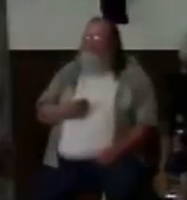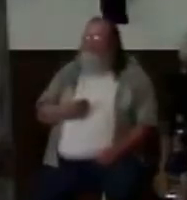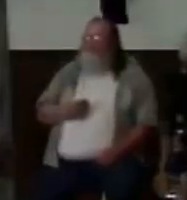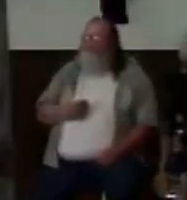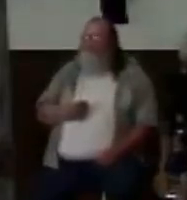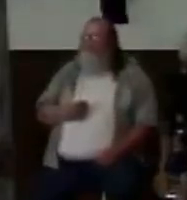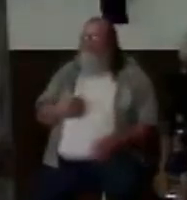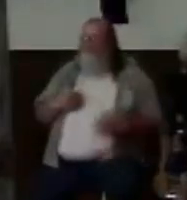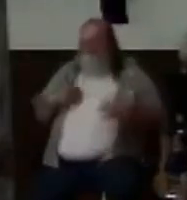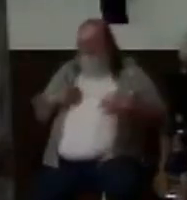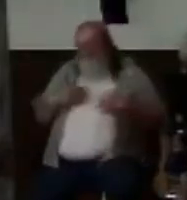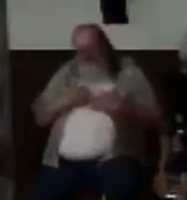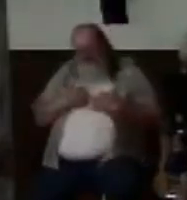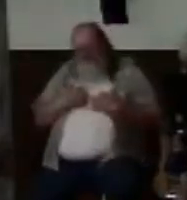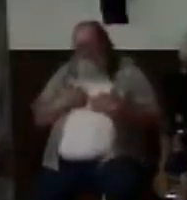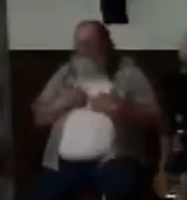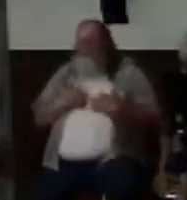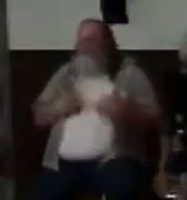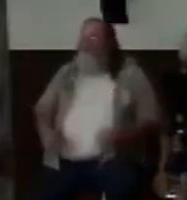now.